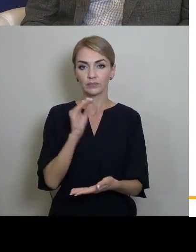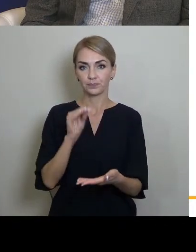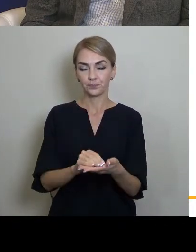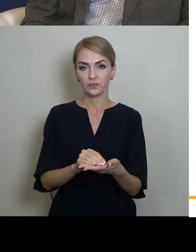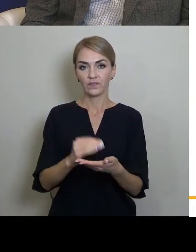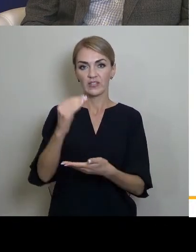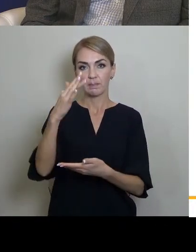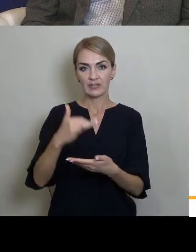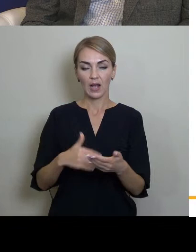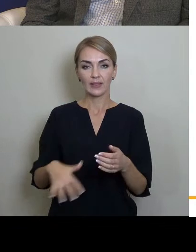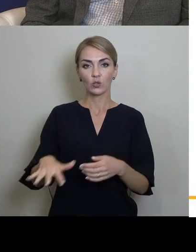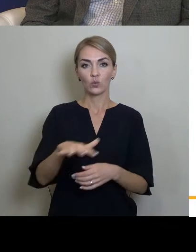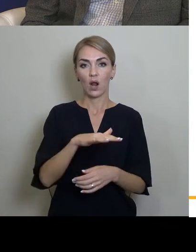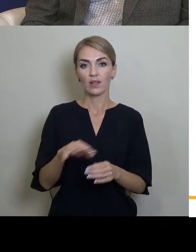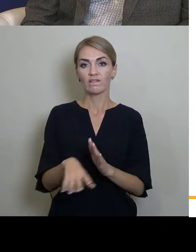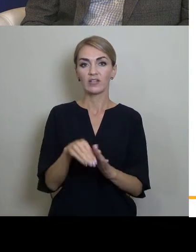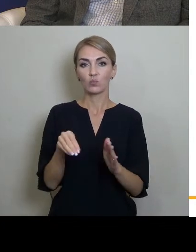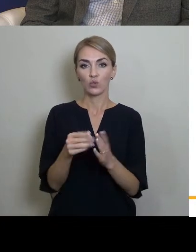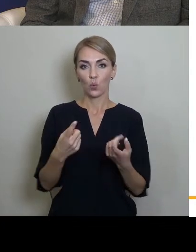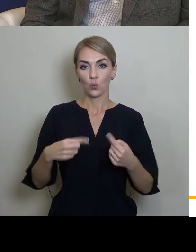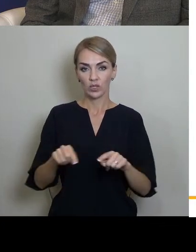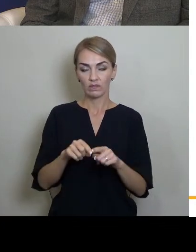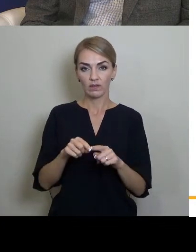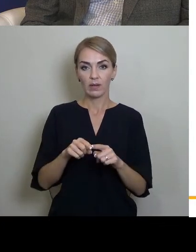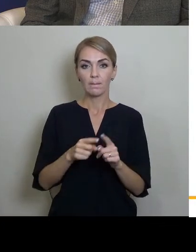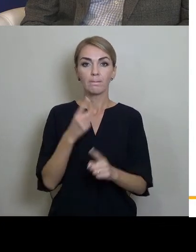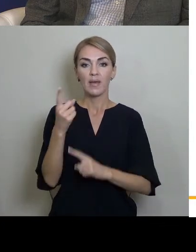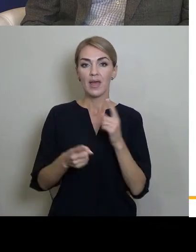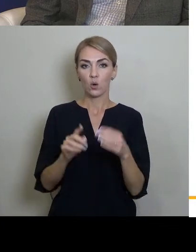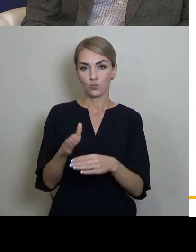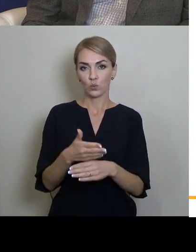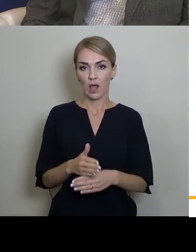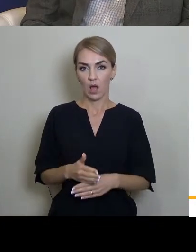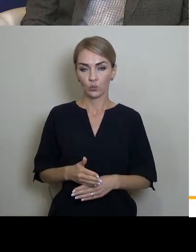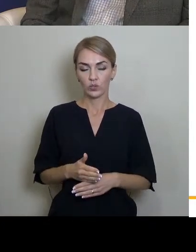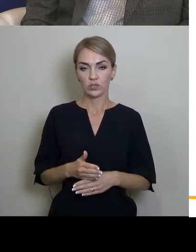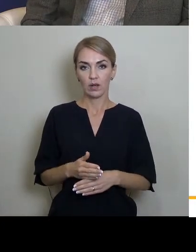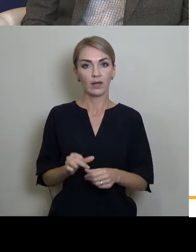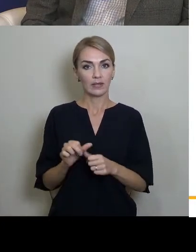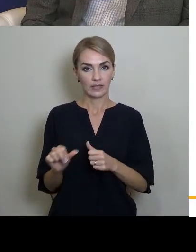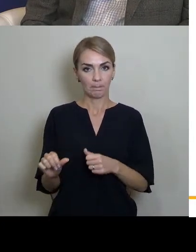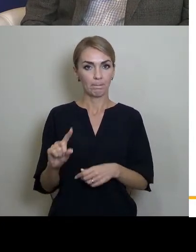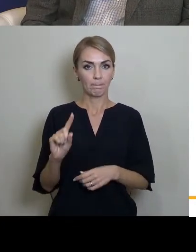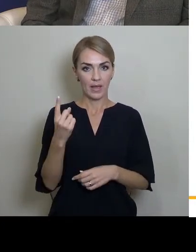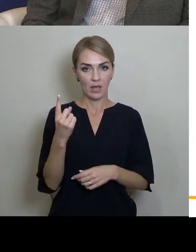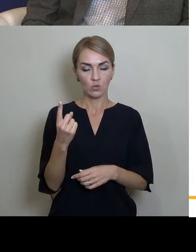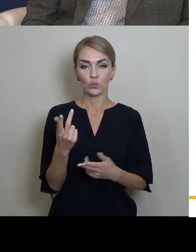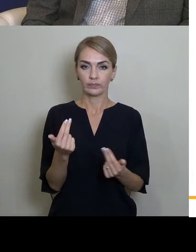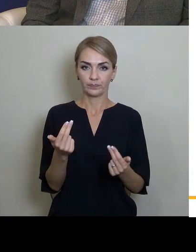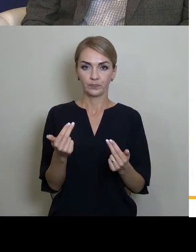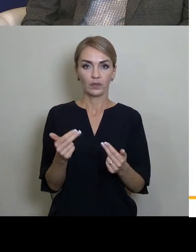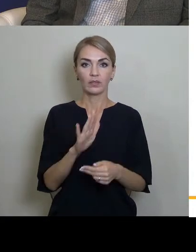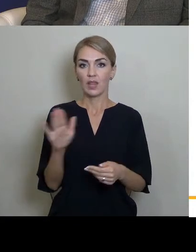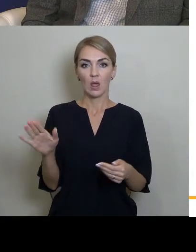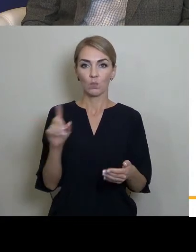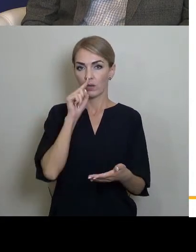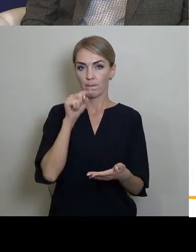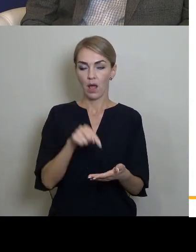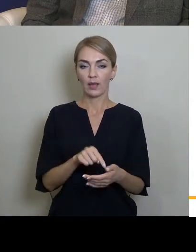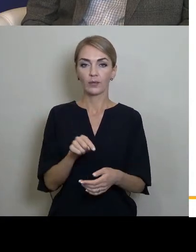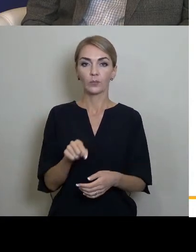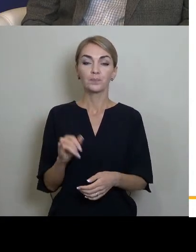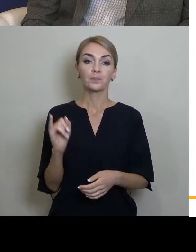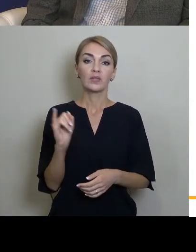the list have to be reflected in the lists of the territorial constituencies. They are being allocated, except for the number